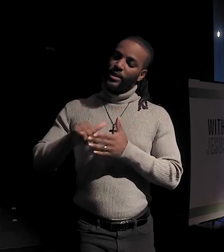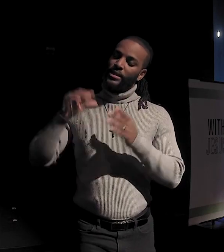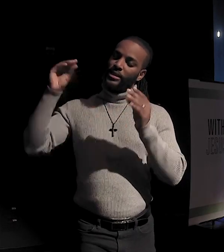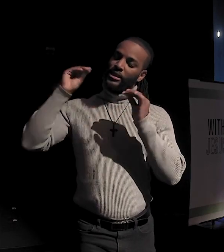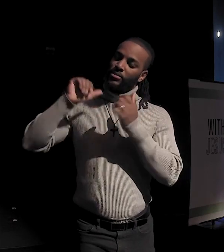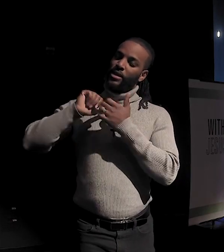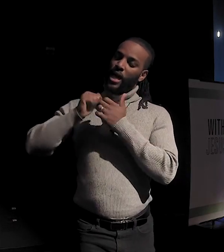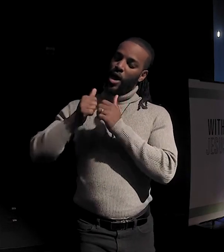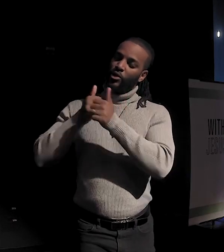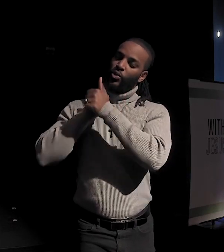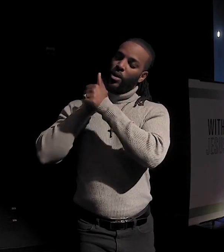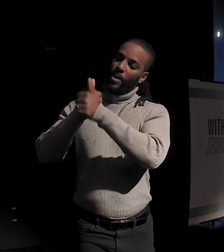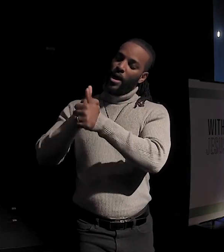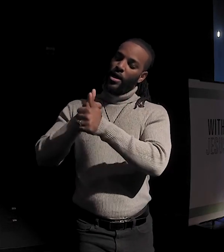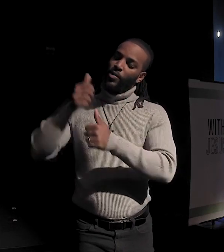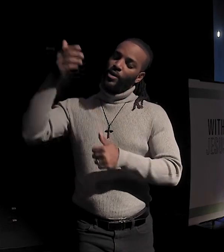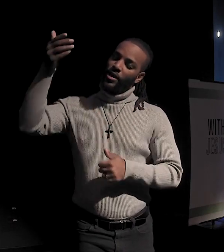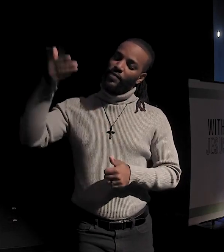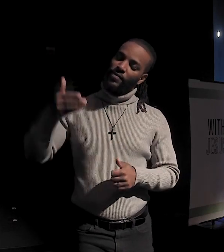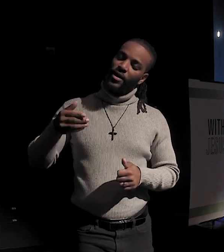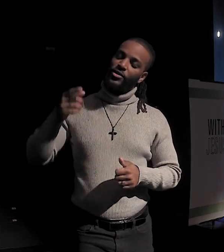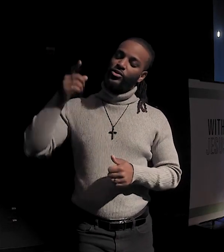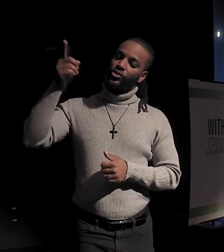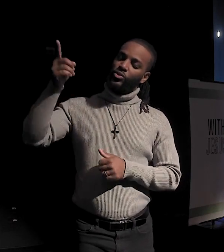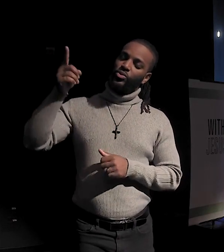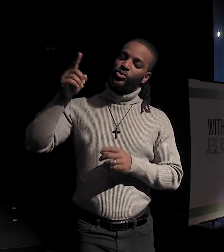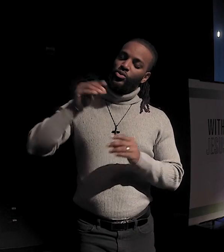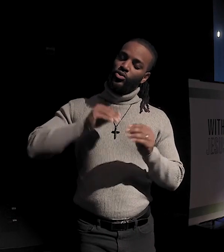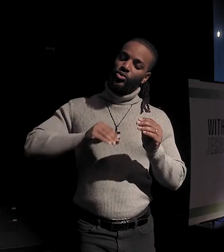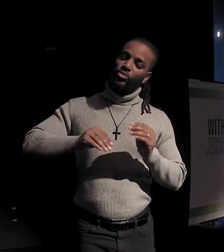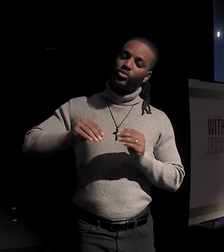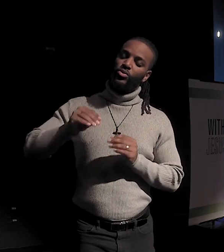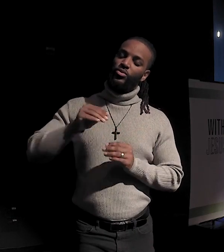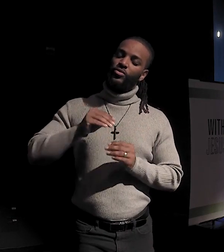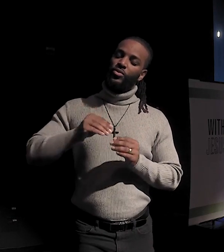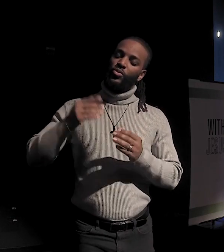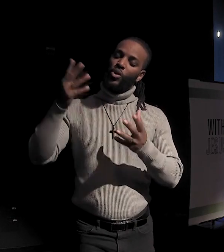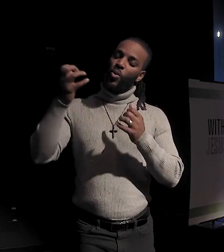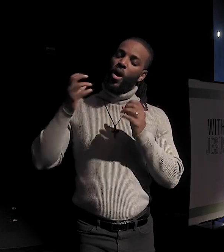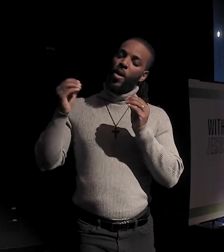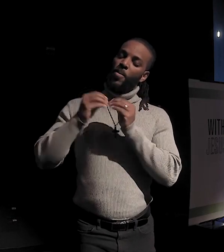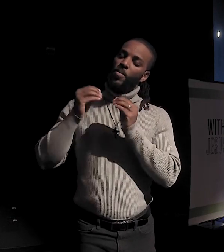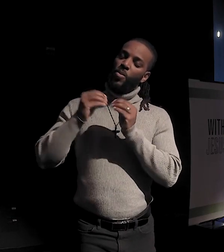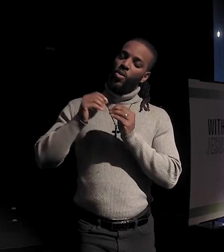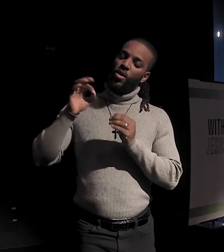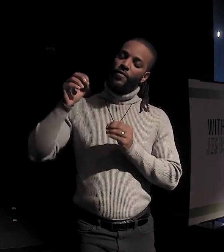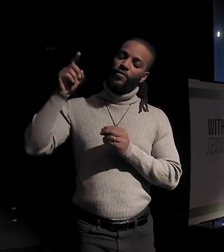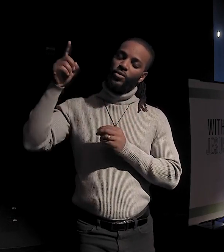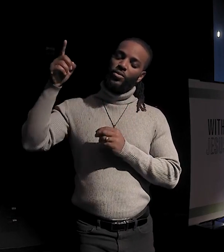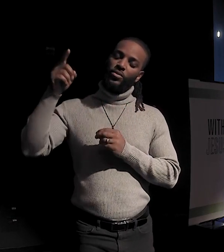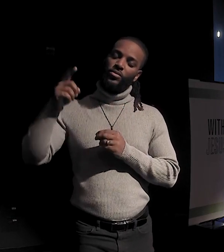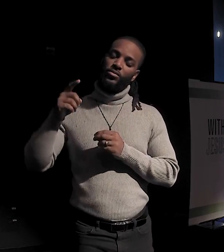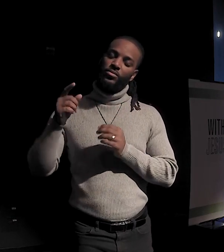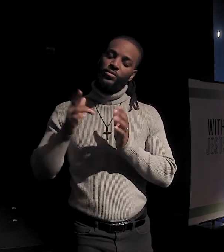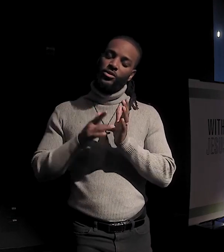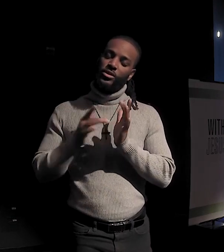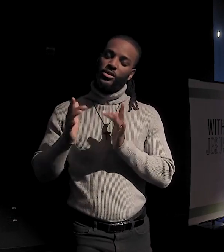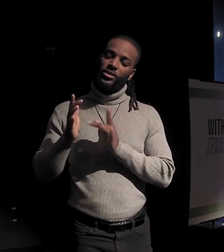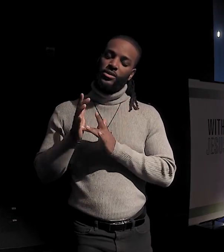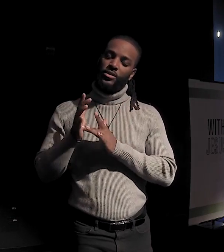abide. We invite you, Holy Spirit, to stir, to move. We want more of you,